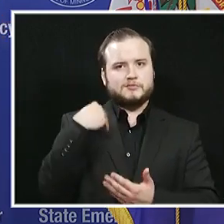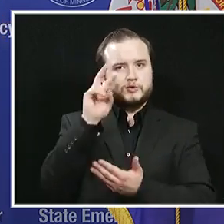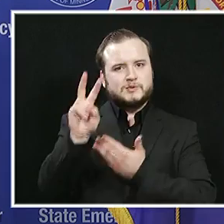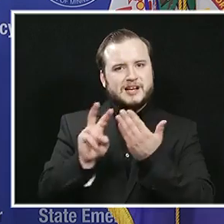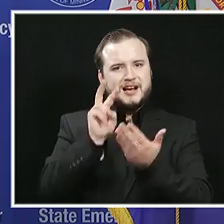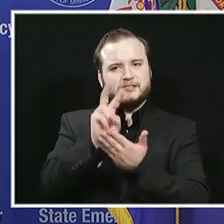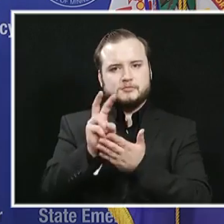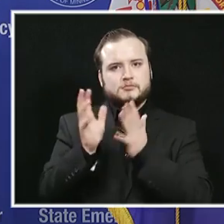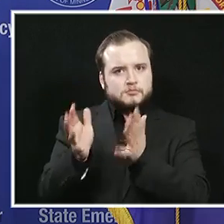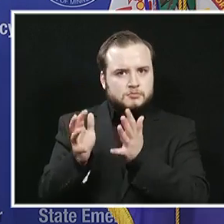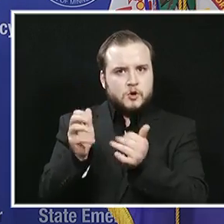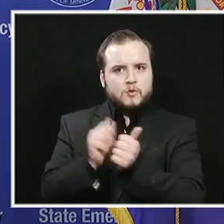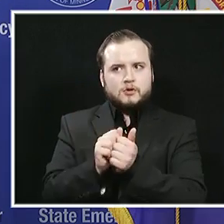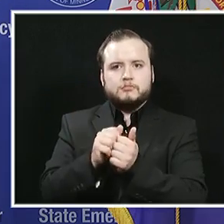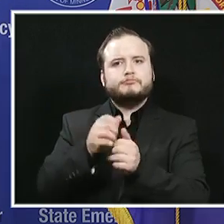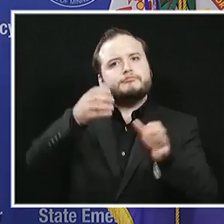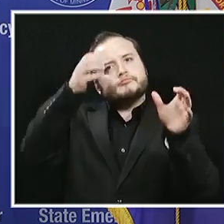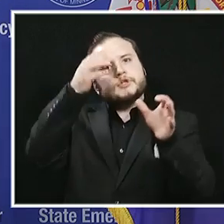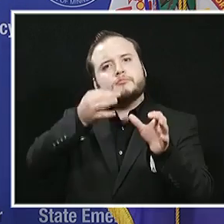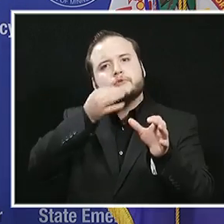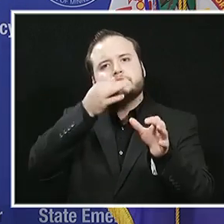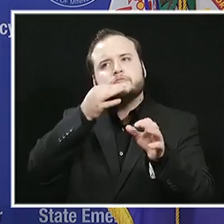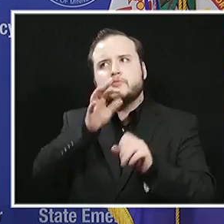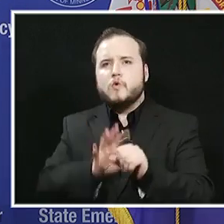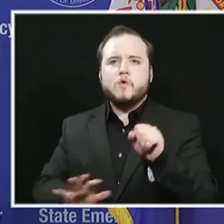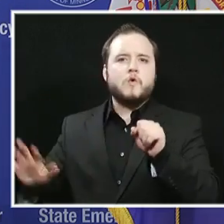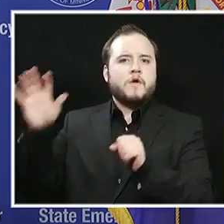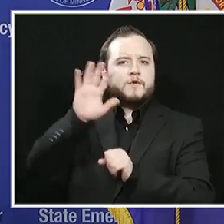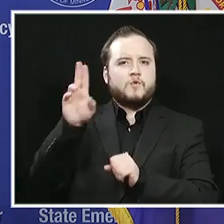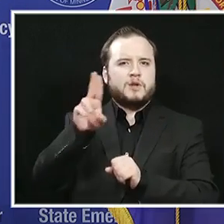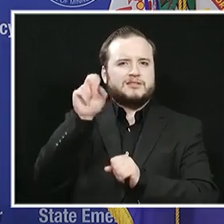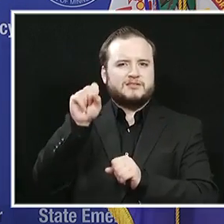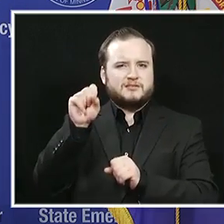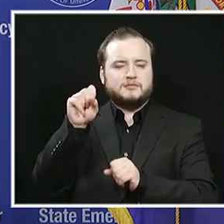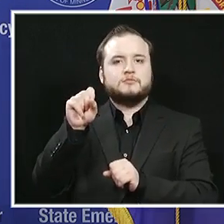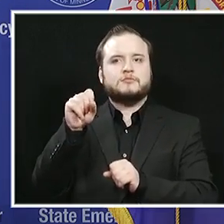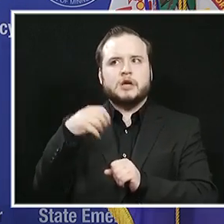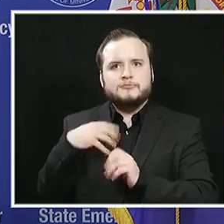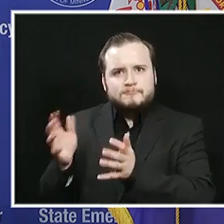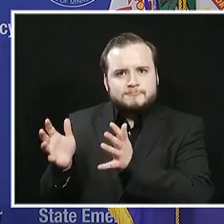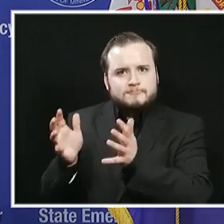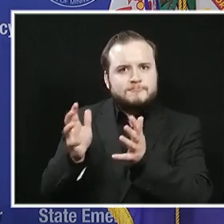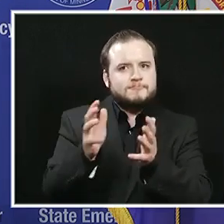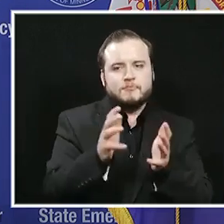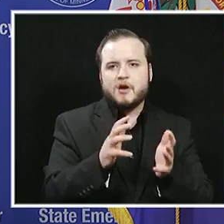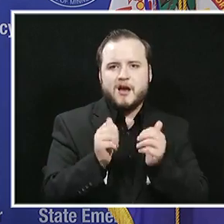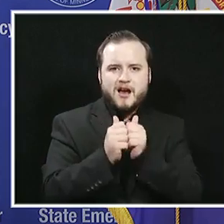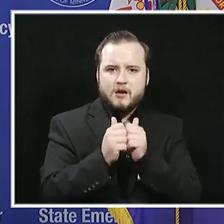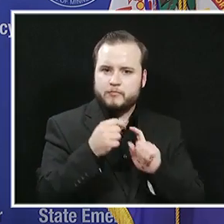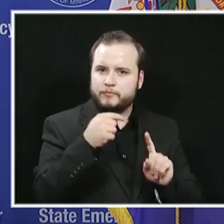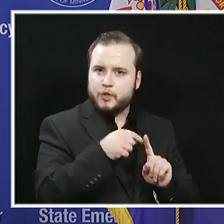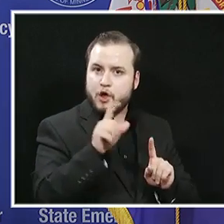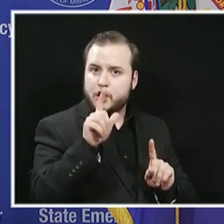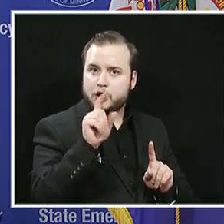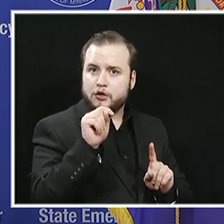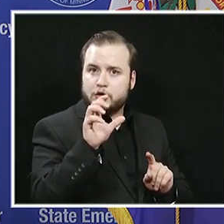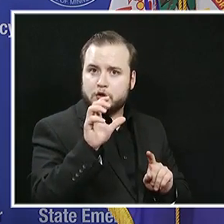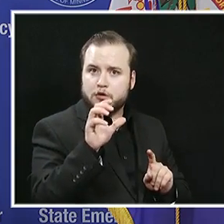across the country. I'm talking to other governors. What is the strategy around long-term care and isolating